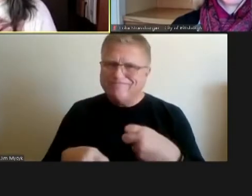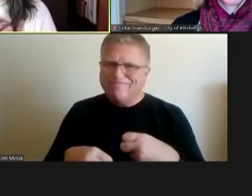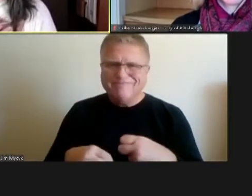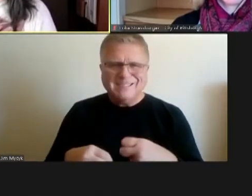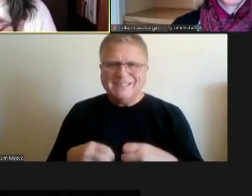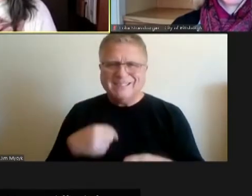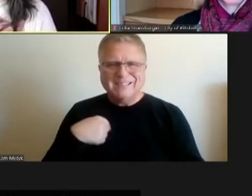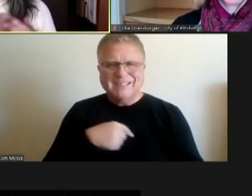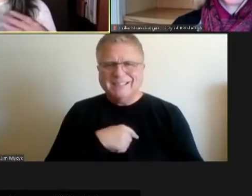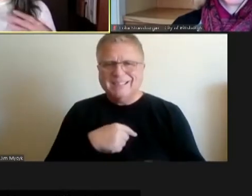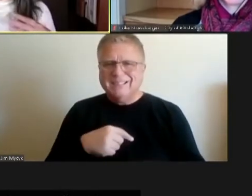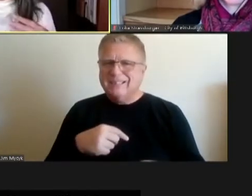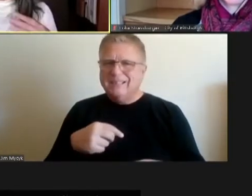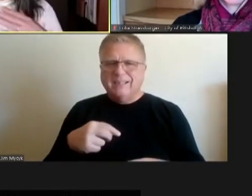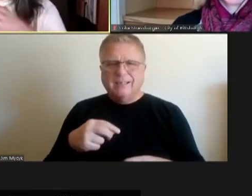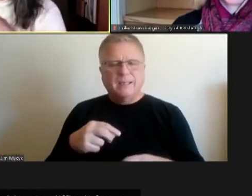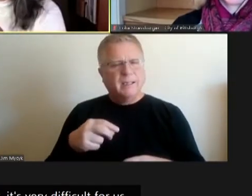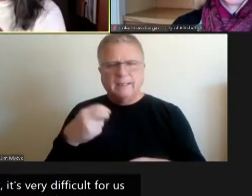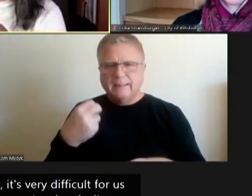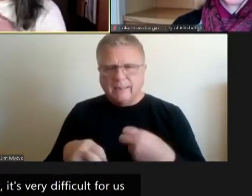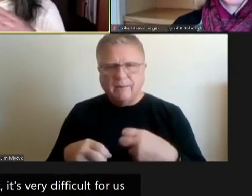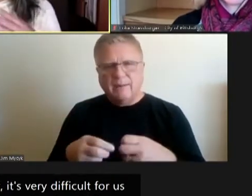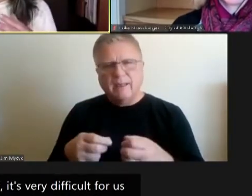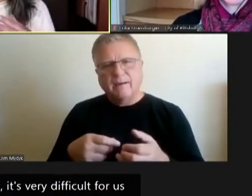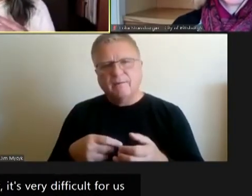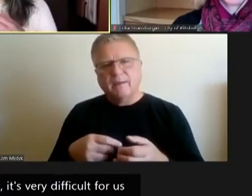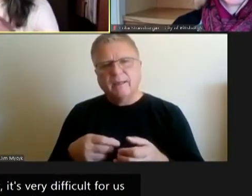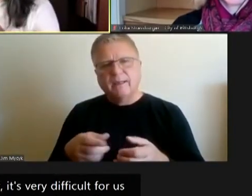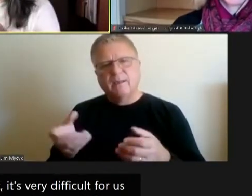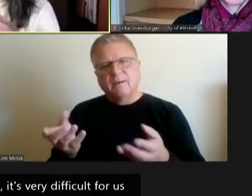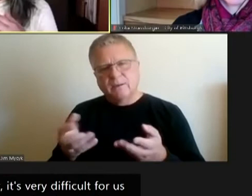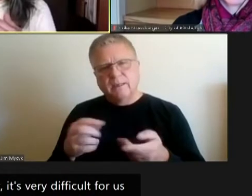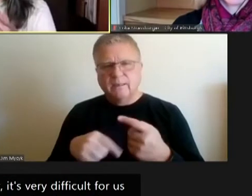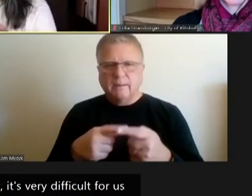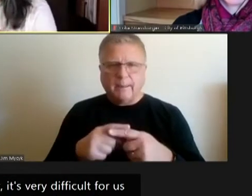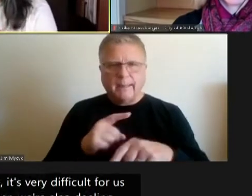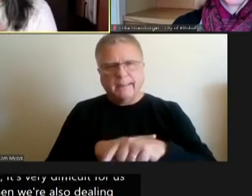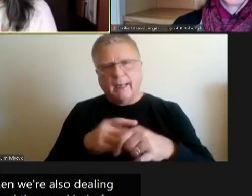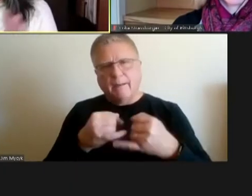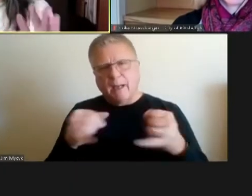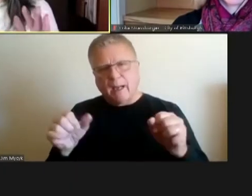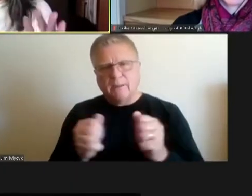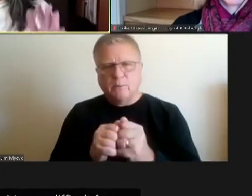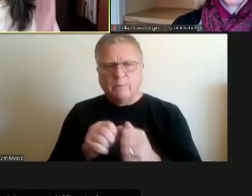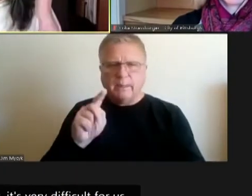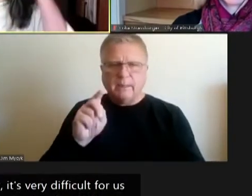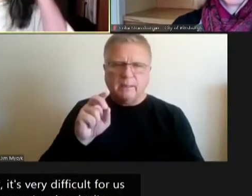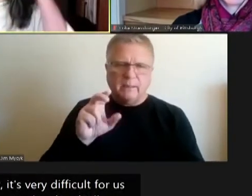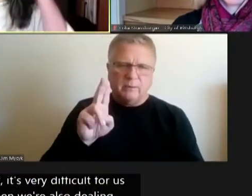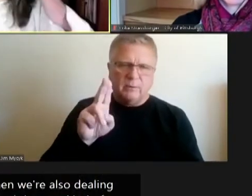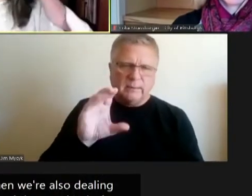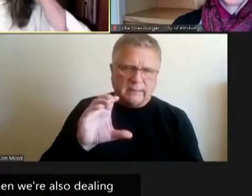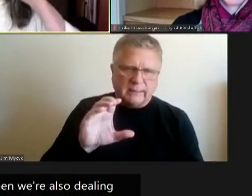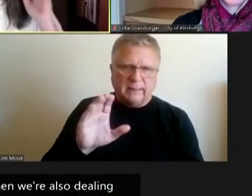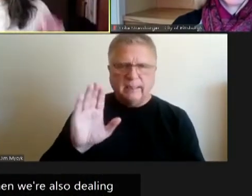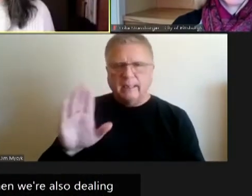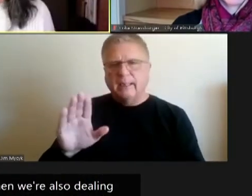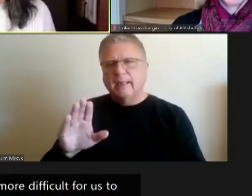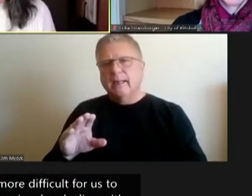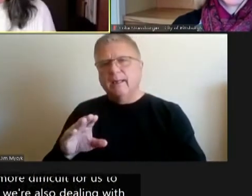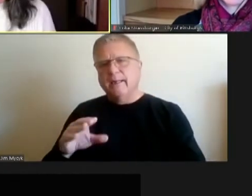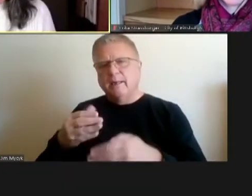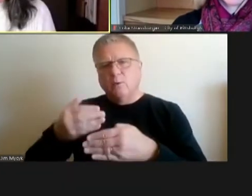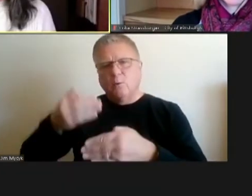us to have these conversations, but we're also dealing with the timelines with the PUC and their kind of windows of operation. So please keep